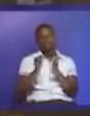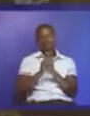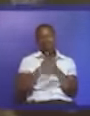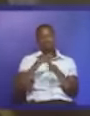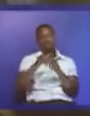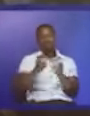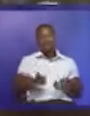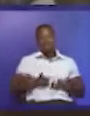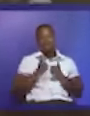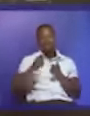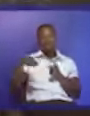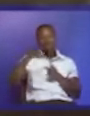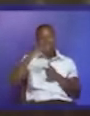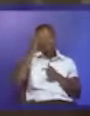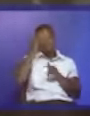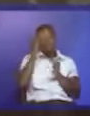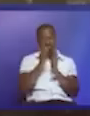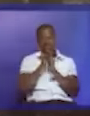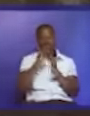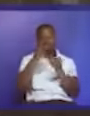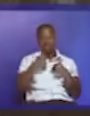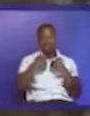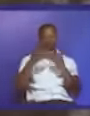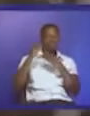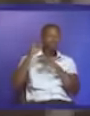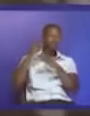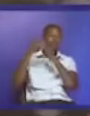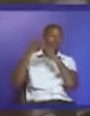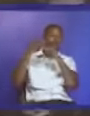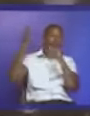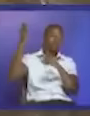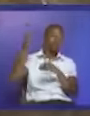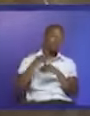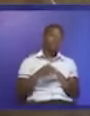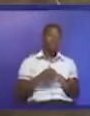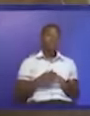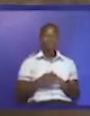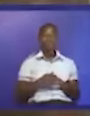living may know that there is a God in heaven.